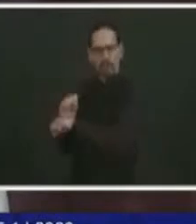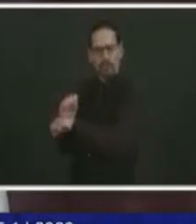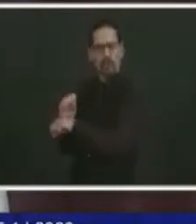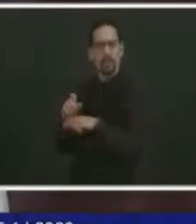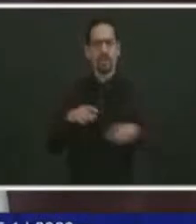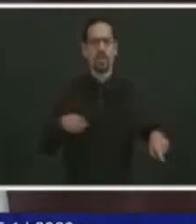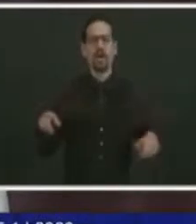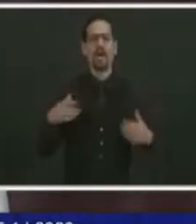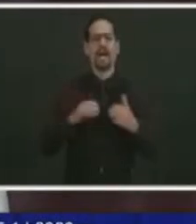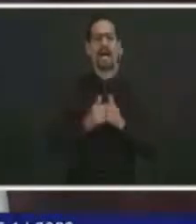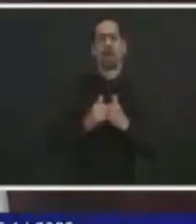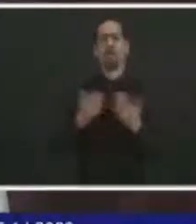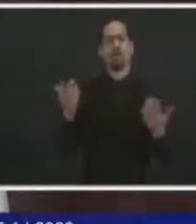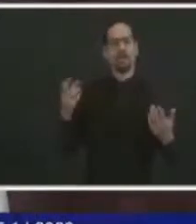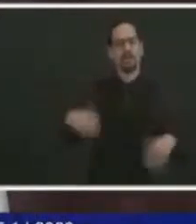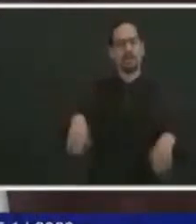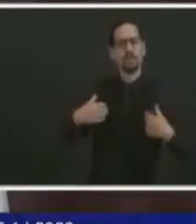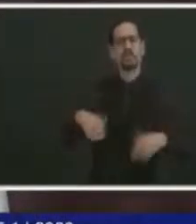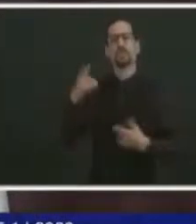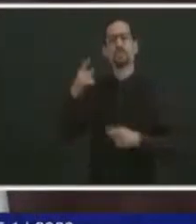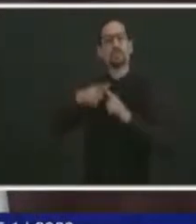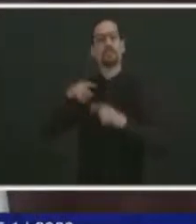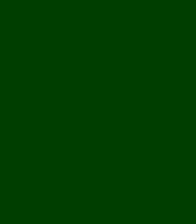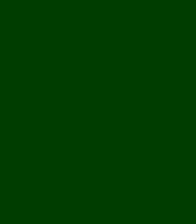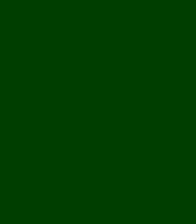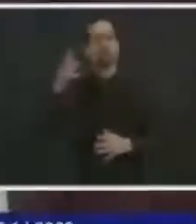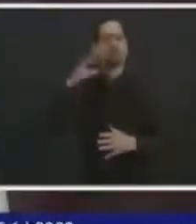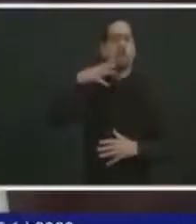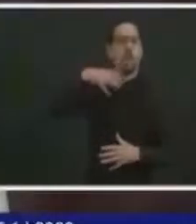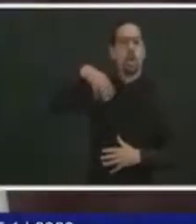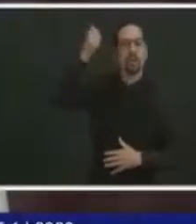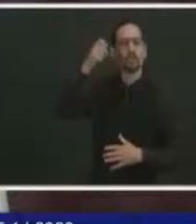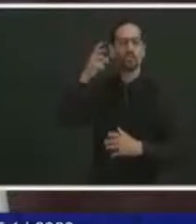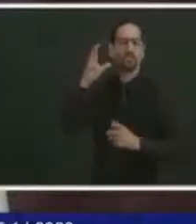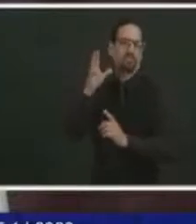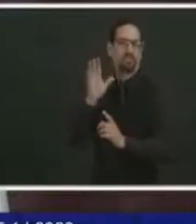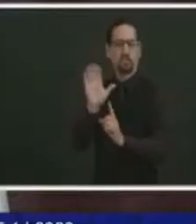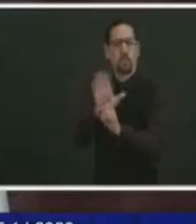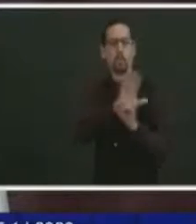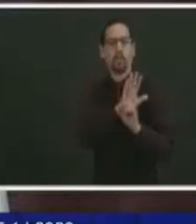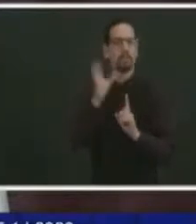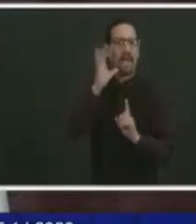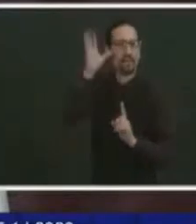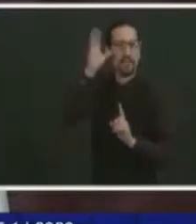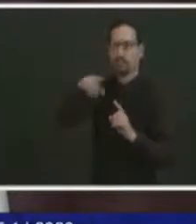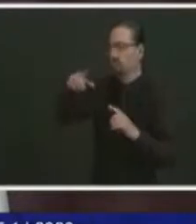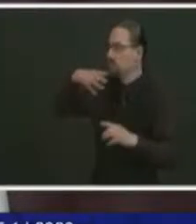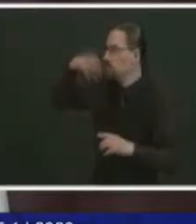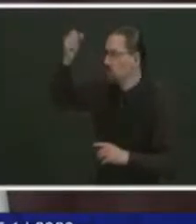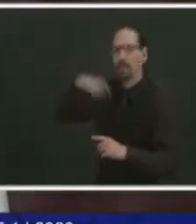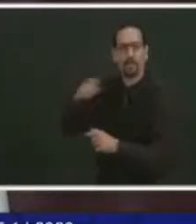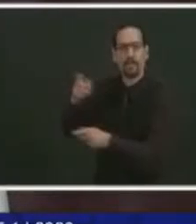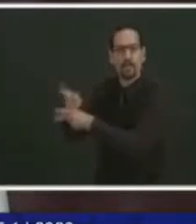older family members, and we didn't want them exposed. But I made that decision. By and large, it has worked out